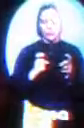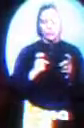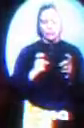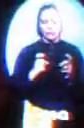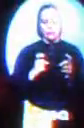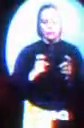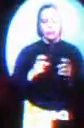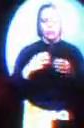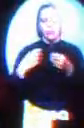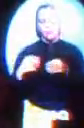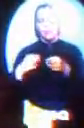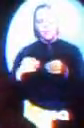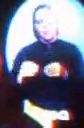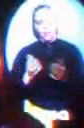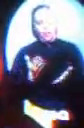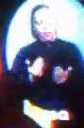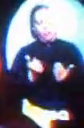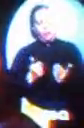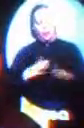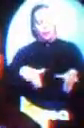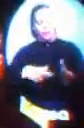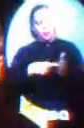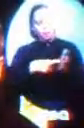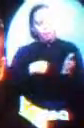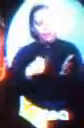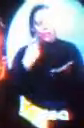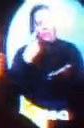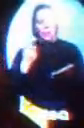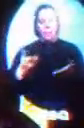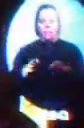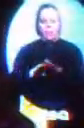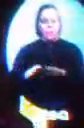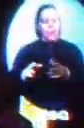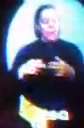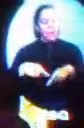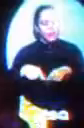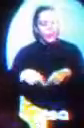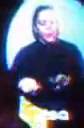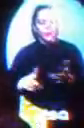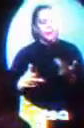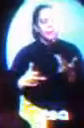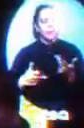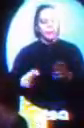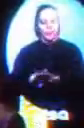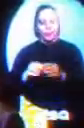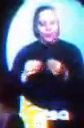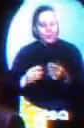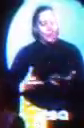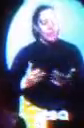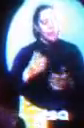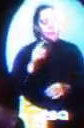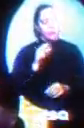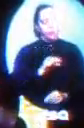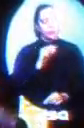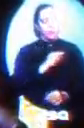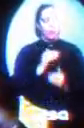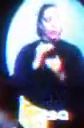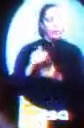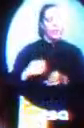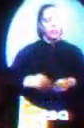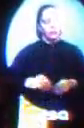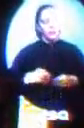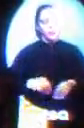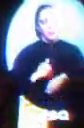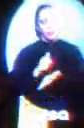for compensation. Meanwhile, this government was investing in defending a Conservative cabinet minister by sending